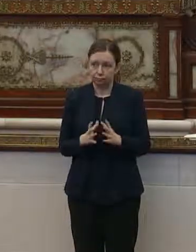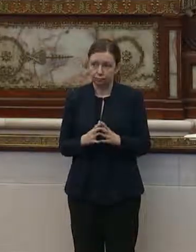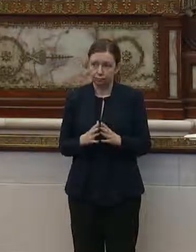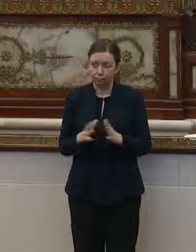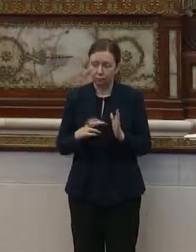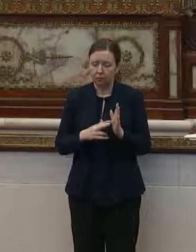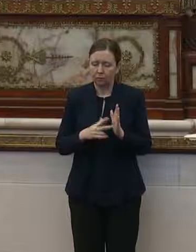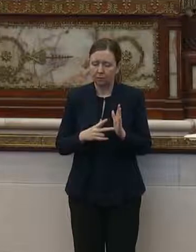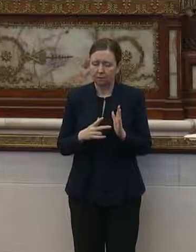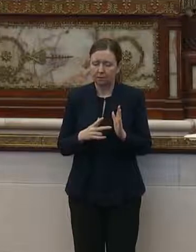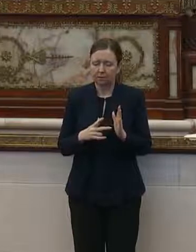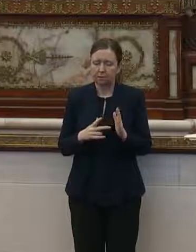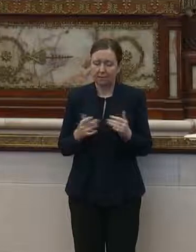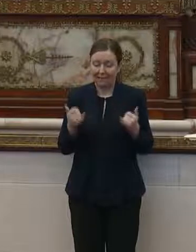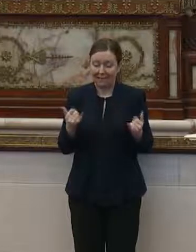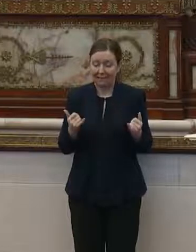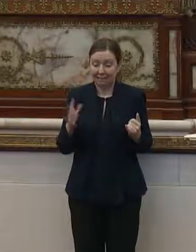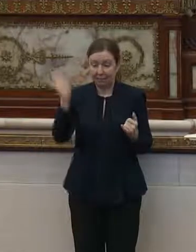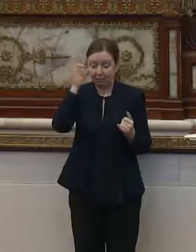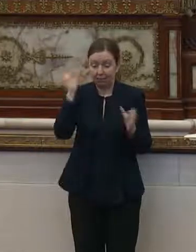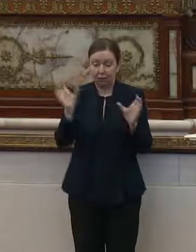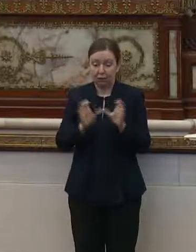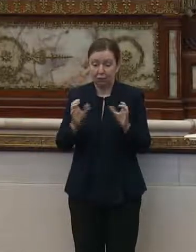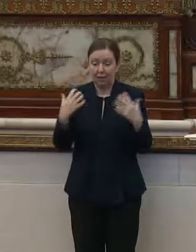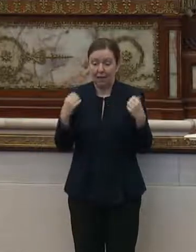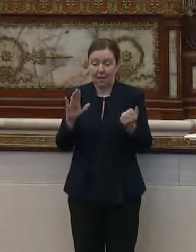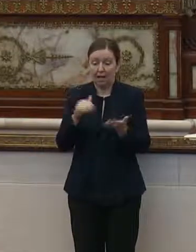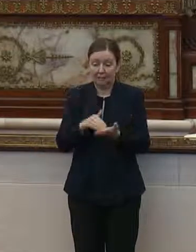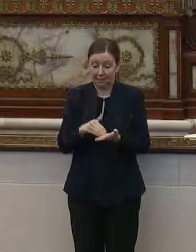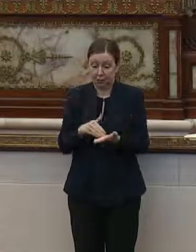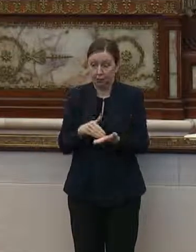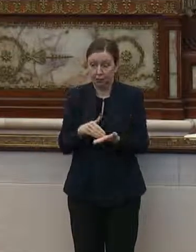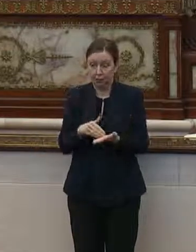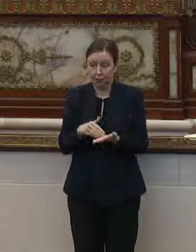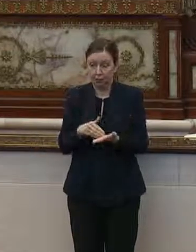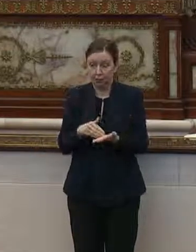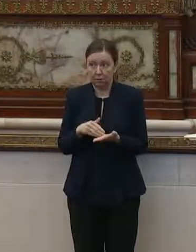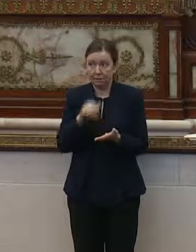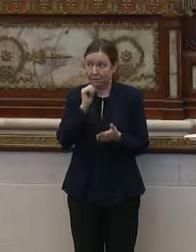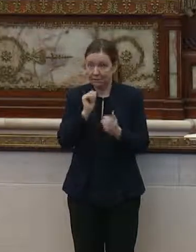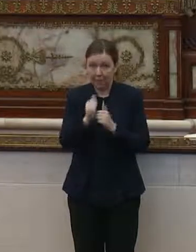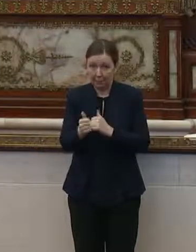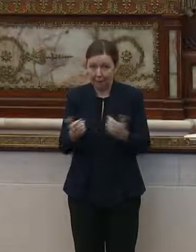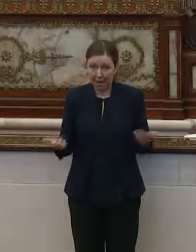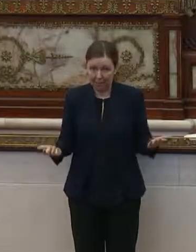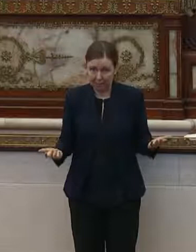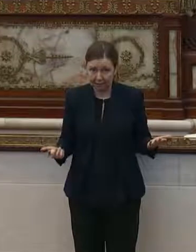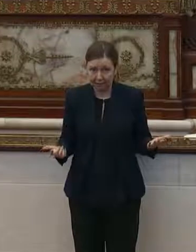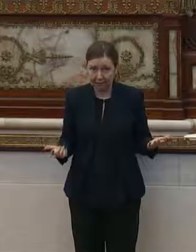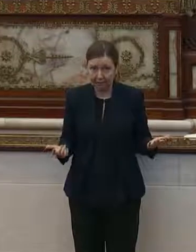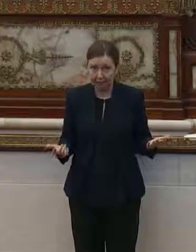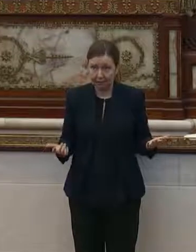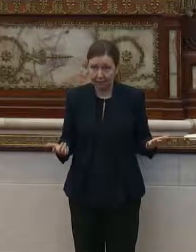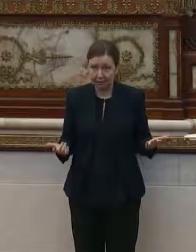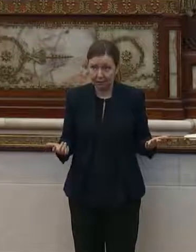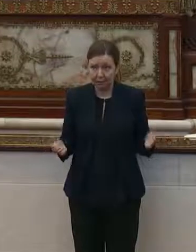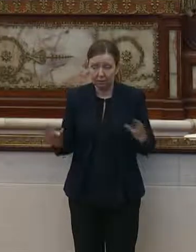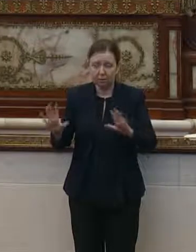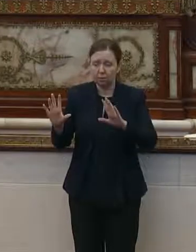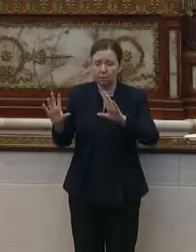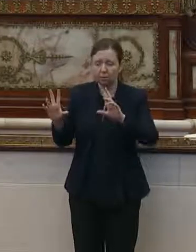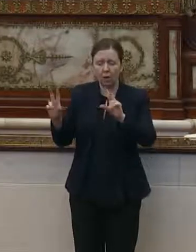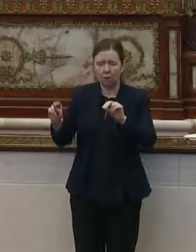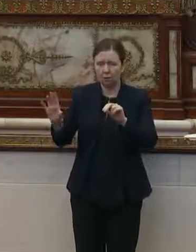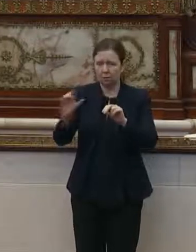mean to tell me an existing federally certified health center did not pass that threshold? Who was denied? No, I didn't